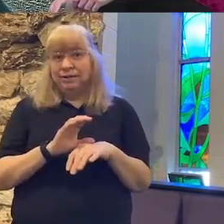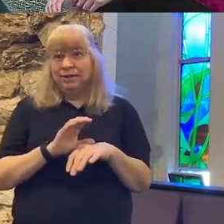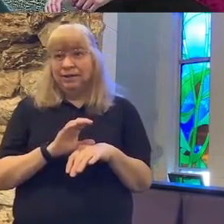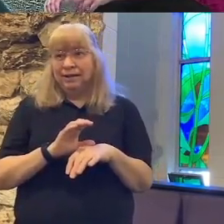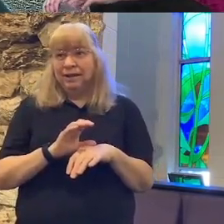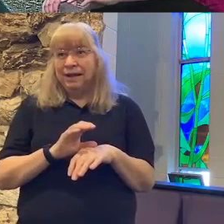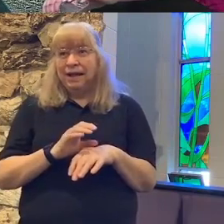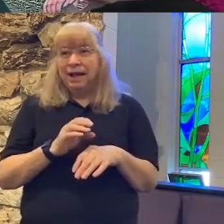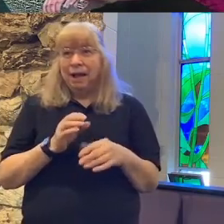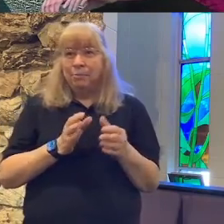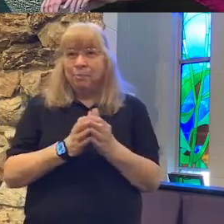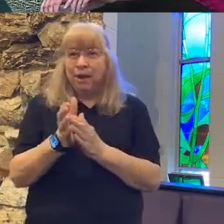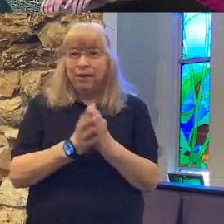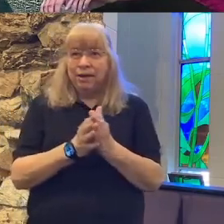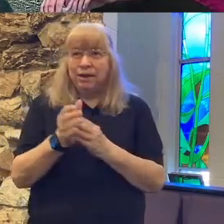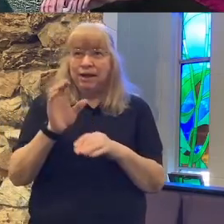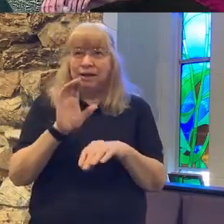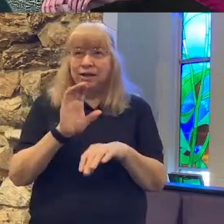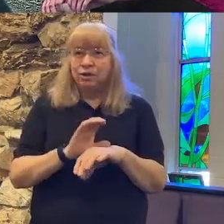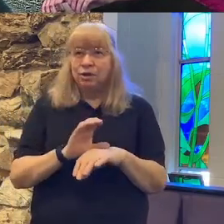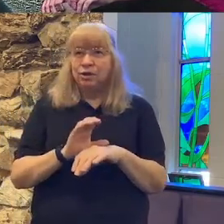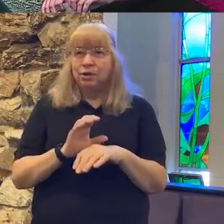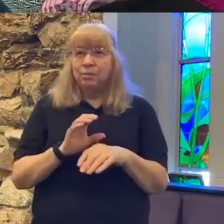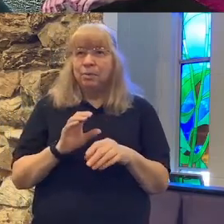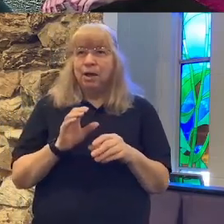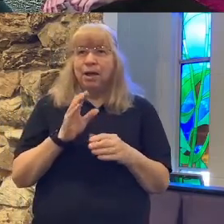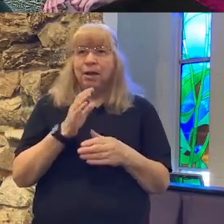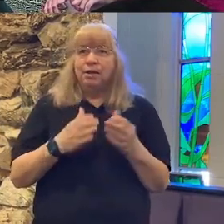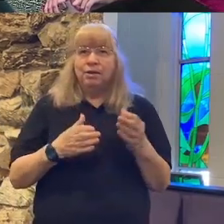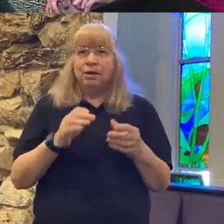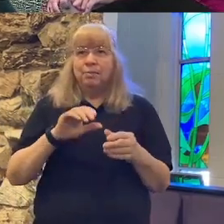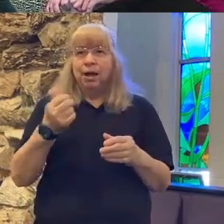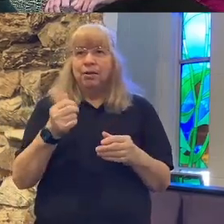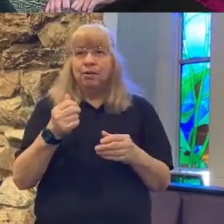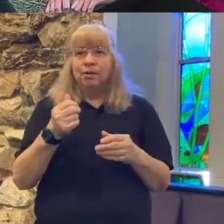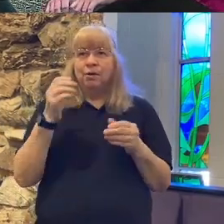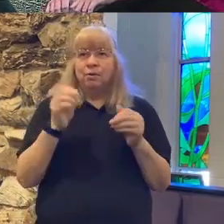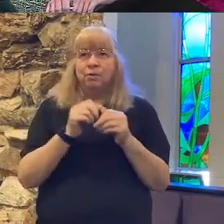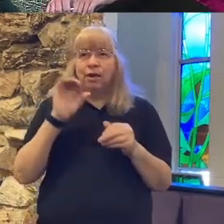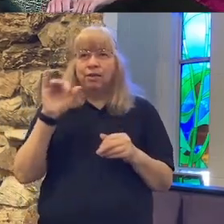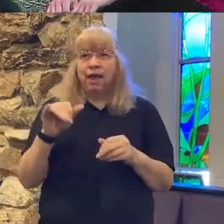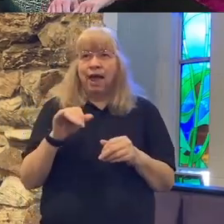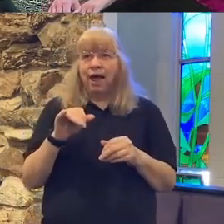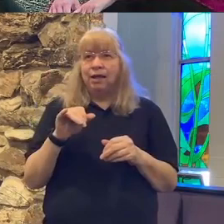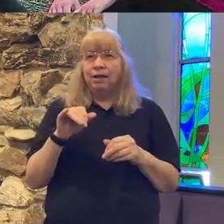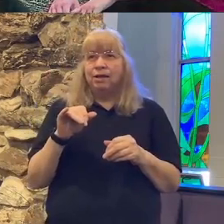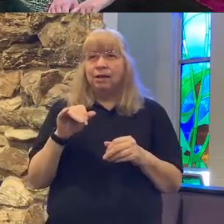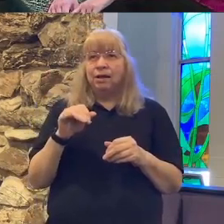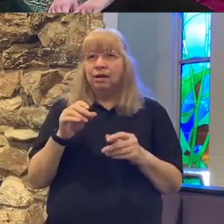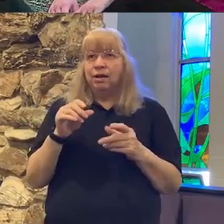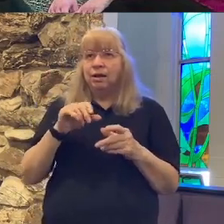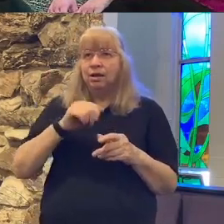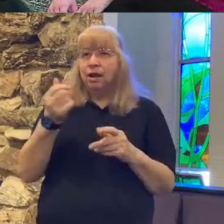A Methodist church. But there's something else with that. There's another word that goes with that.